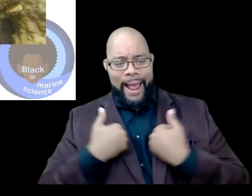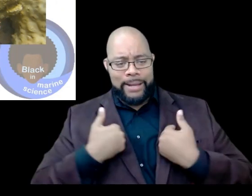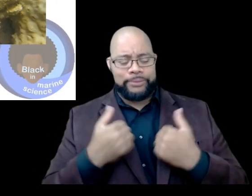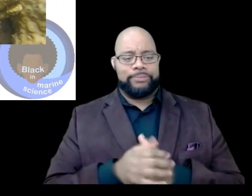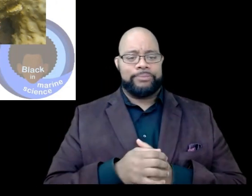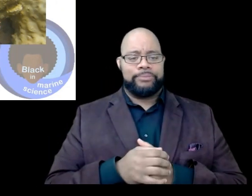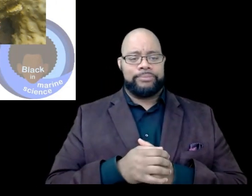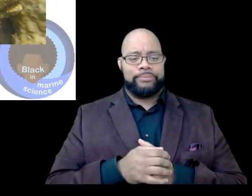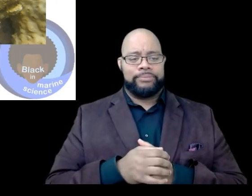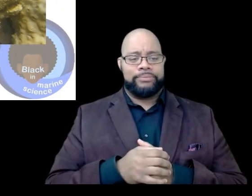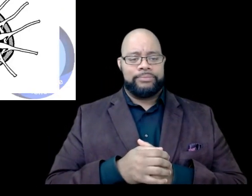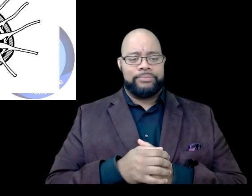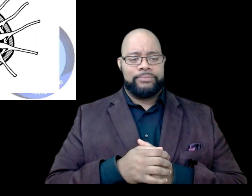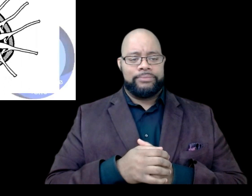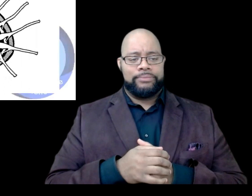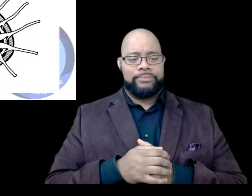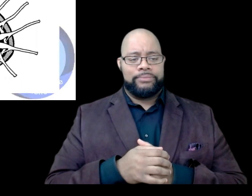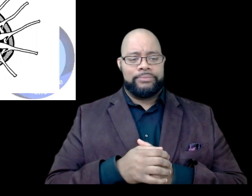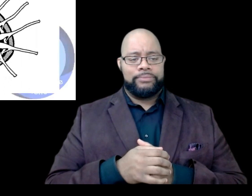marine organisms.